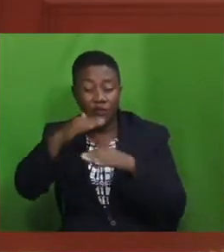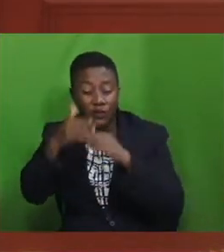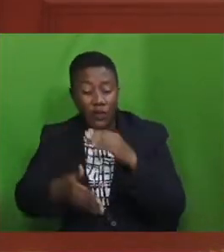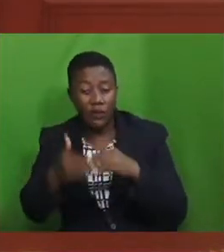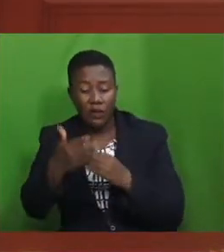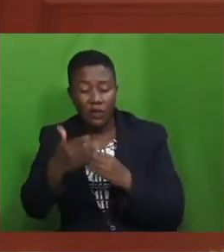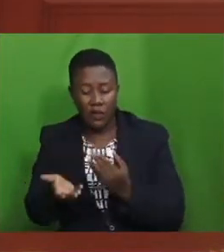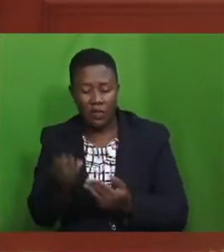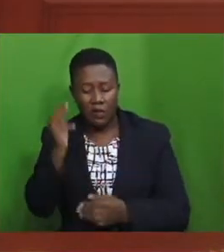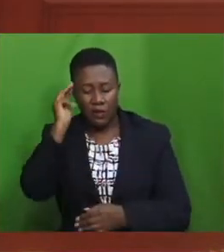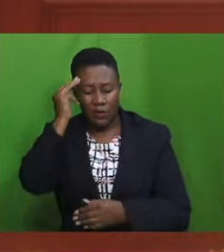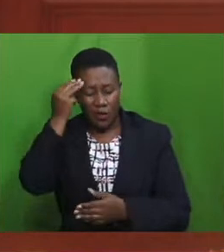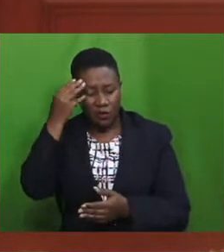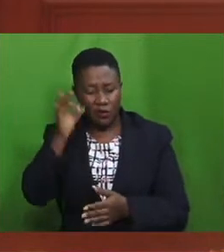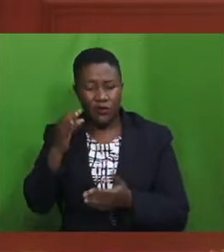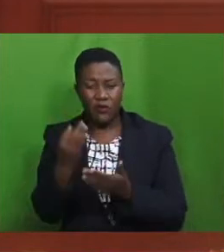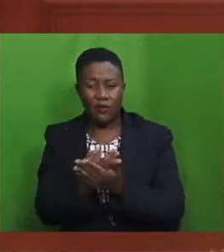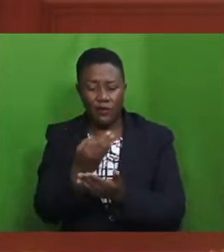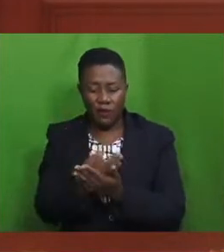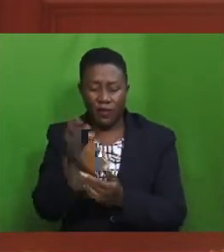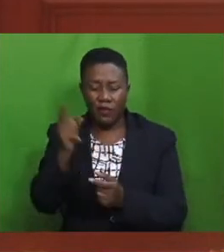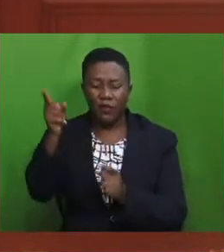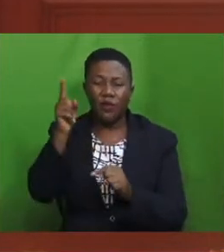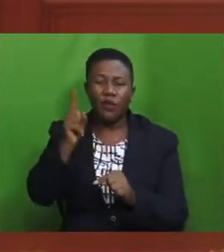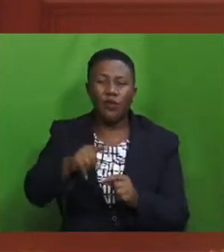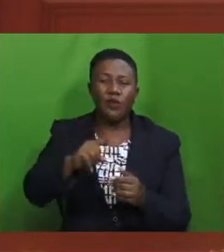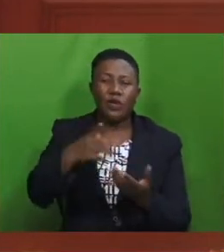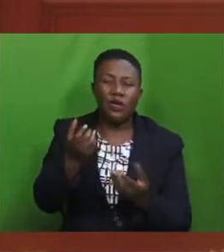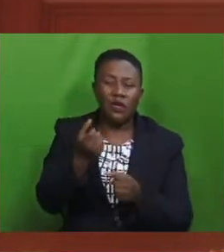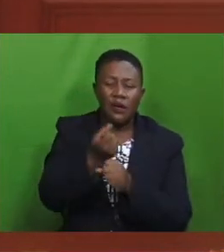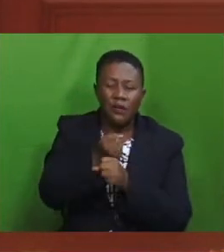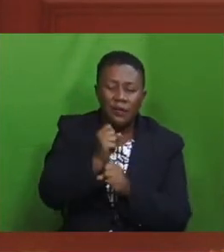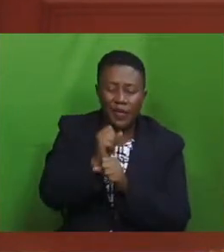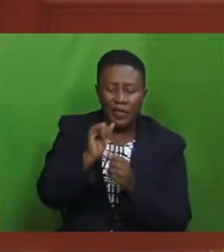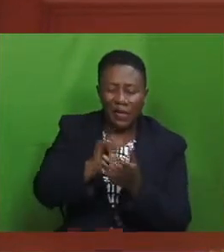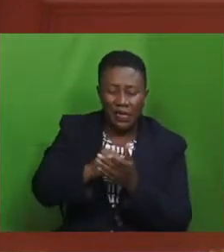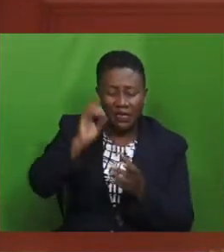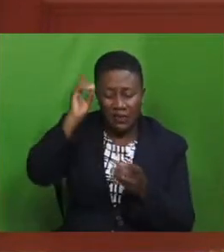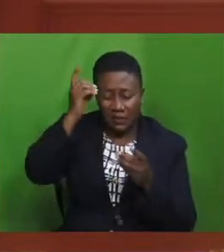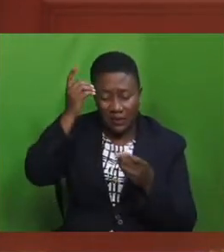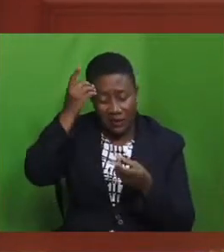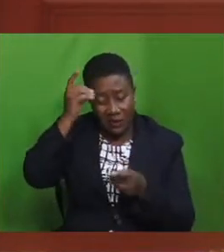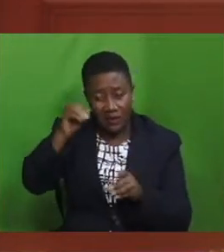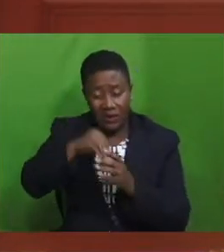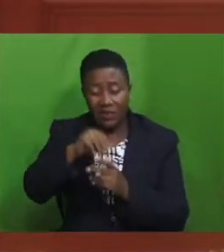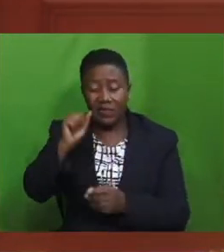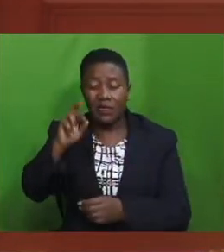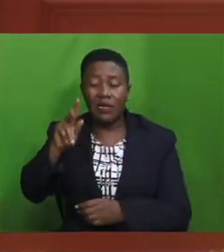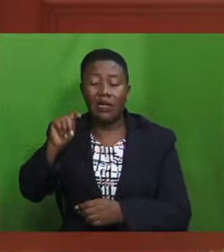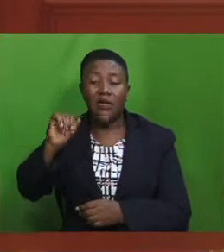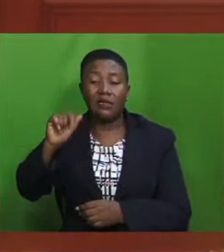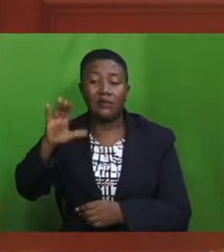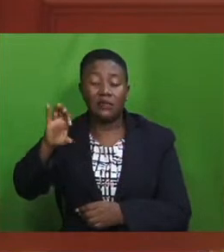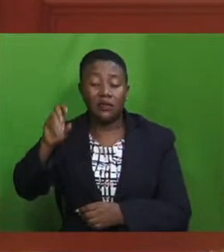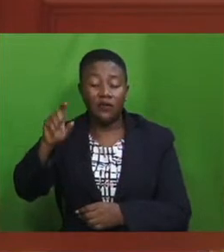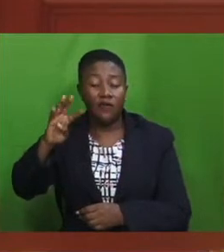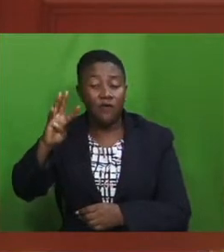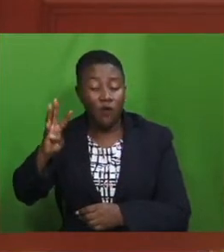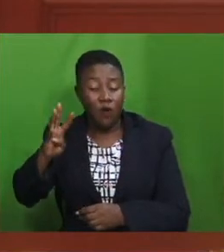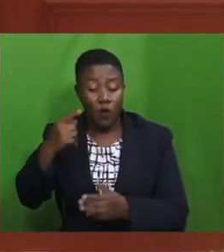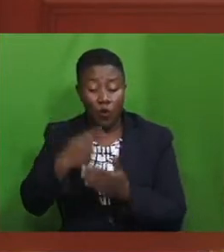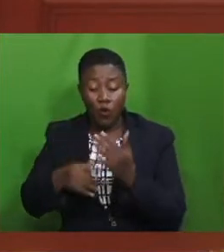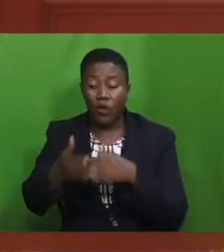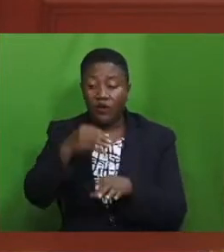him. He should come and table the Article 4 decisions together with what he has presented in the budget statement. There's